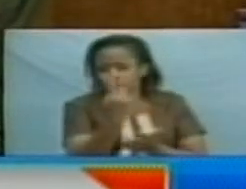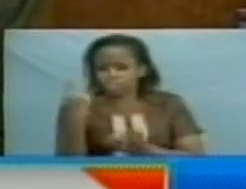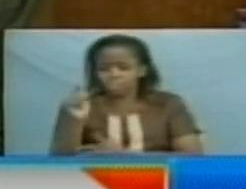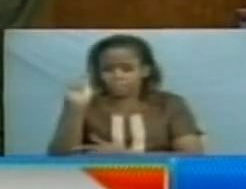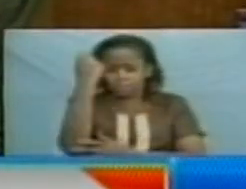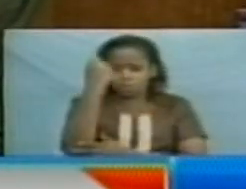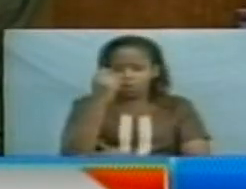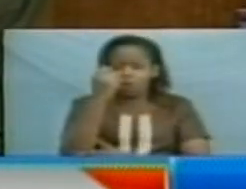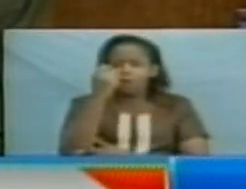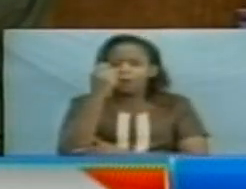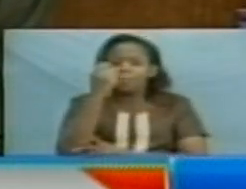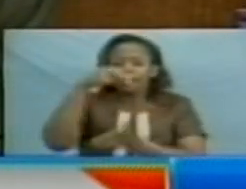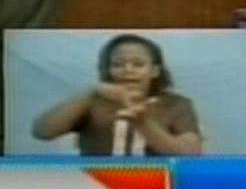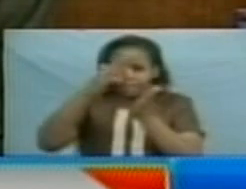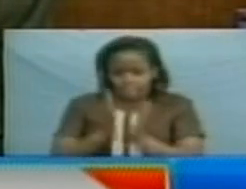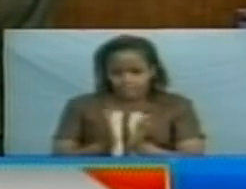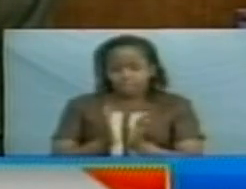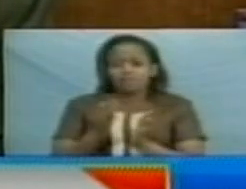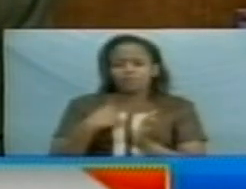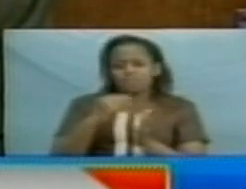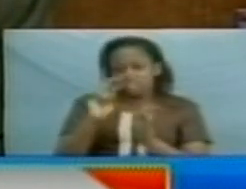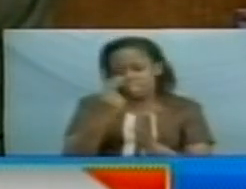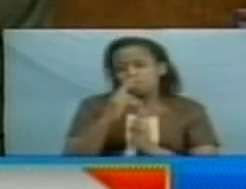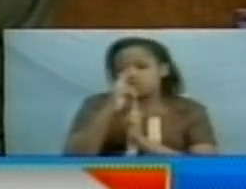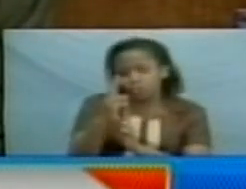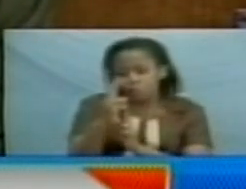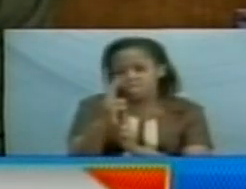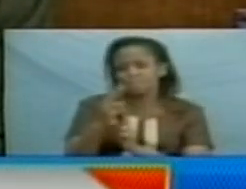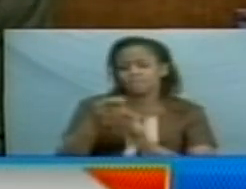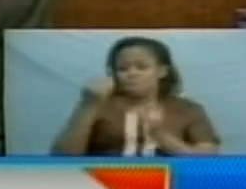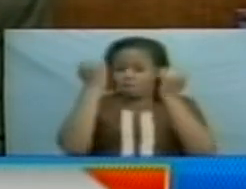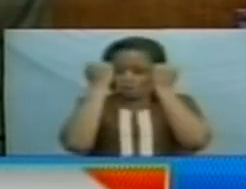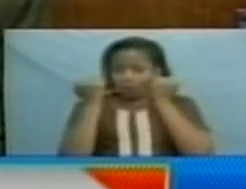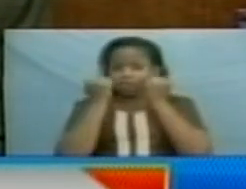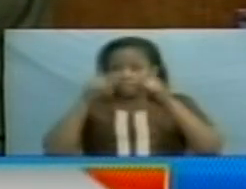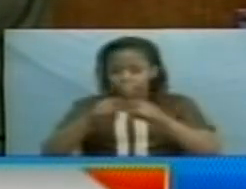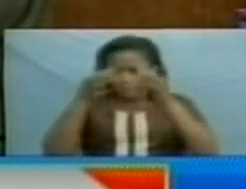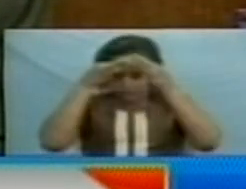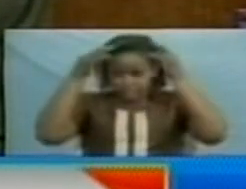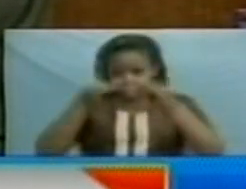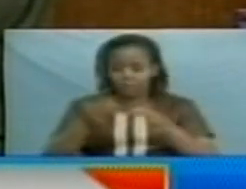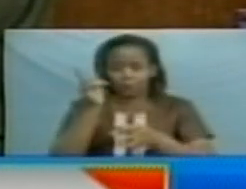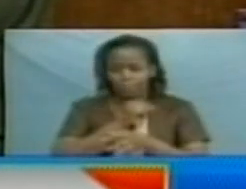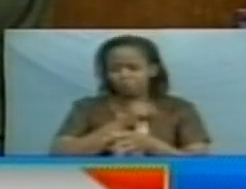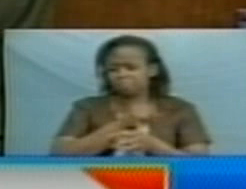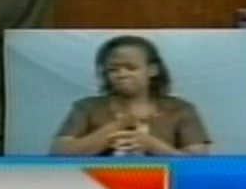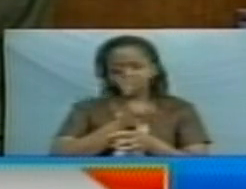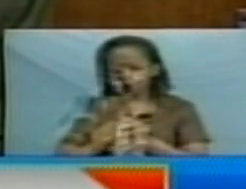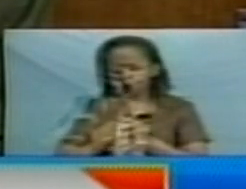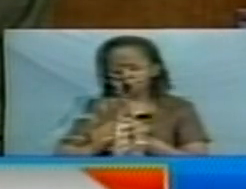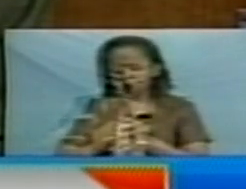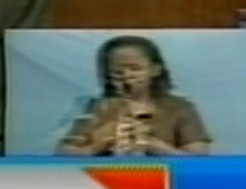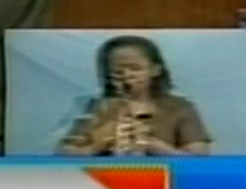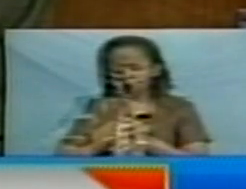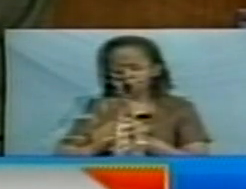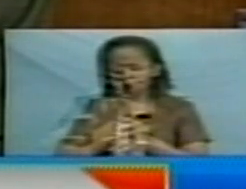votes in favor of each of the presidential candidates by the second respondent, rejected votes or